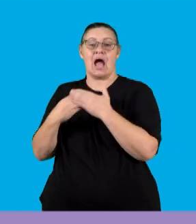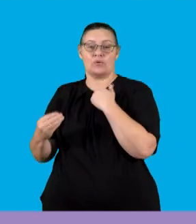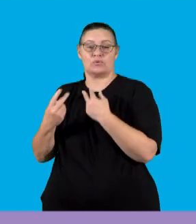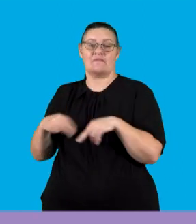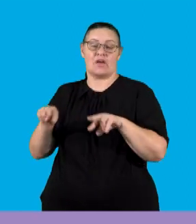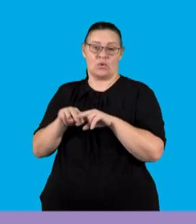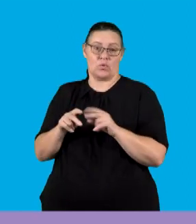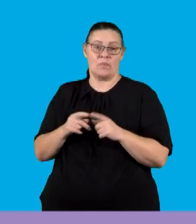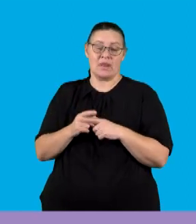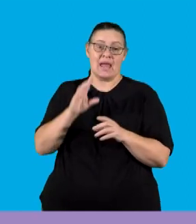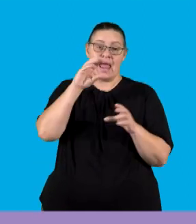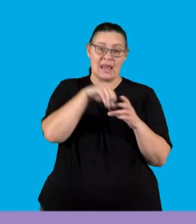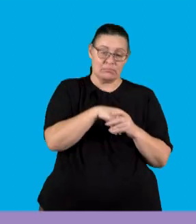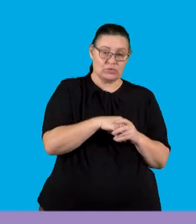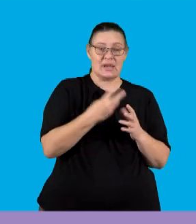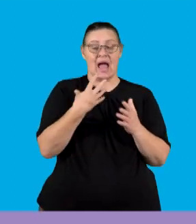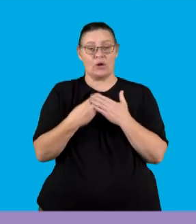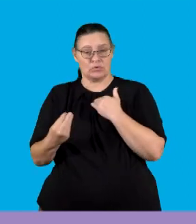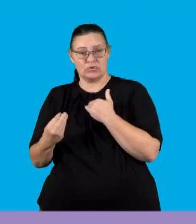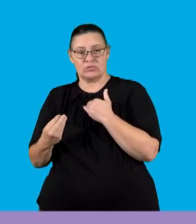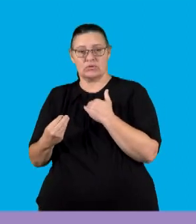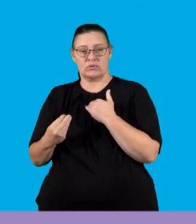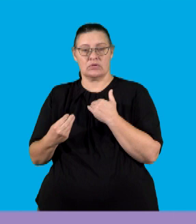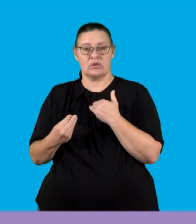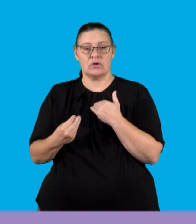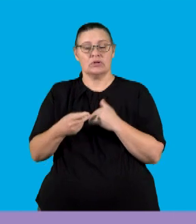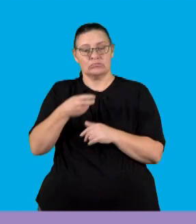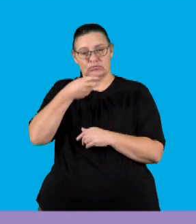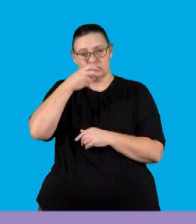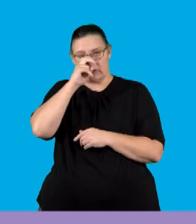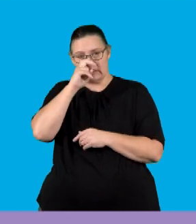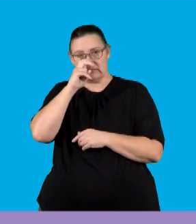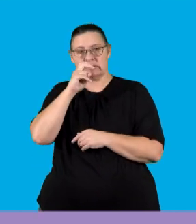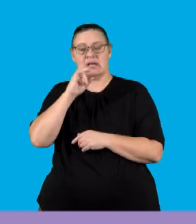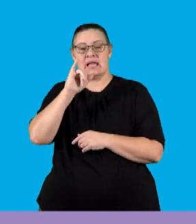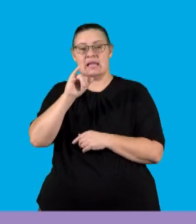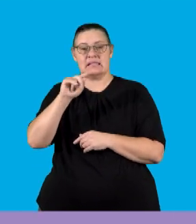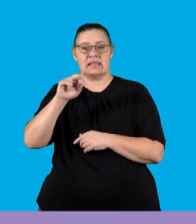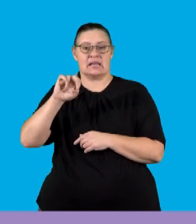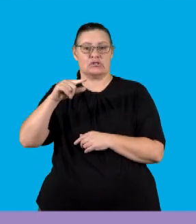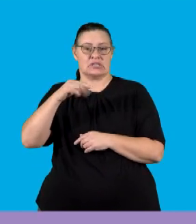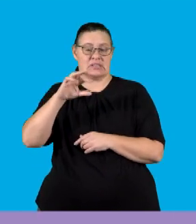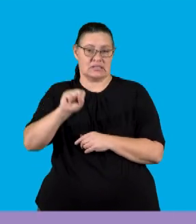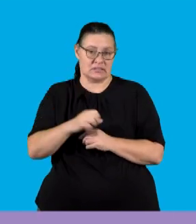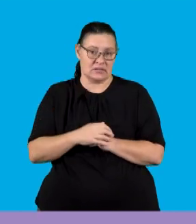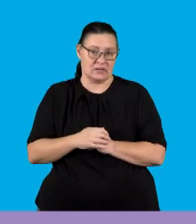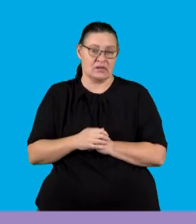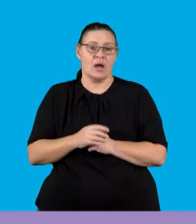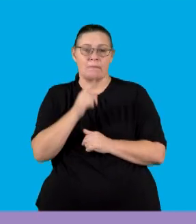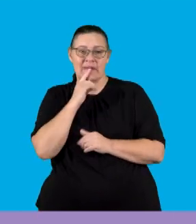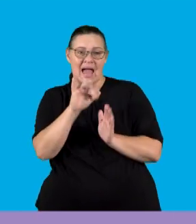the output values, where the input values and the output values are strictly integers. So